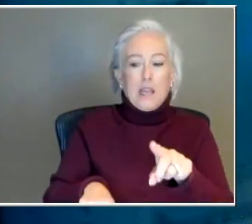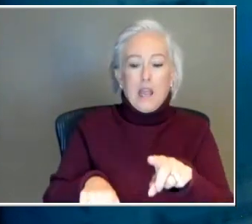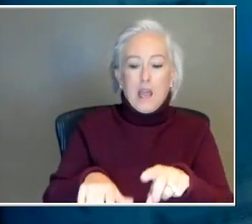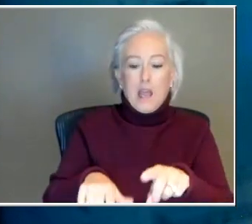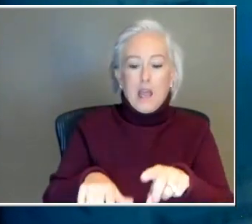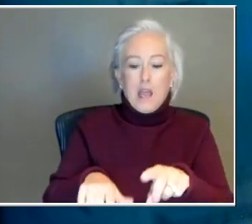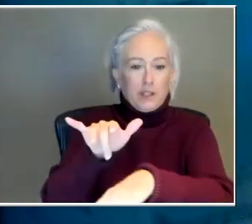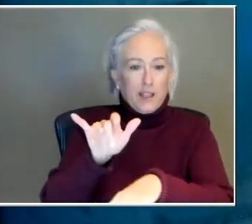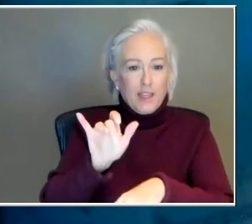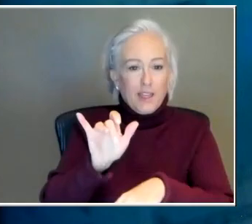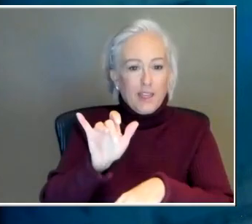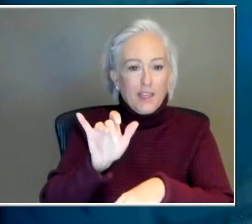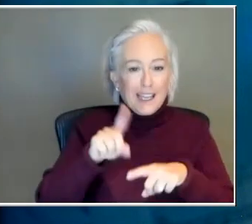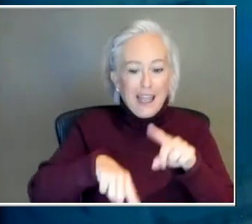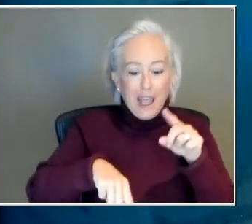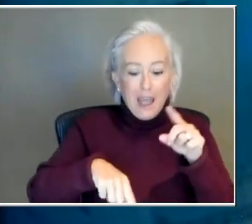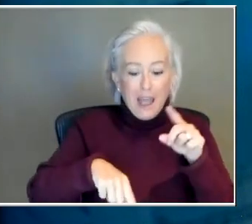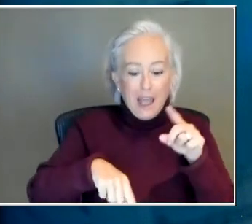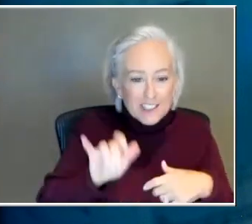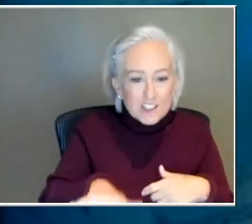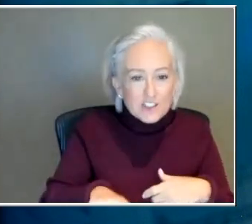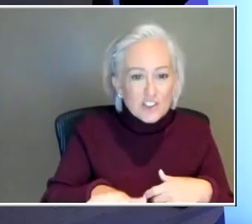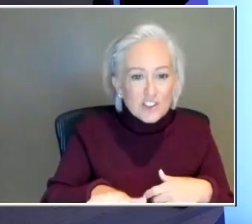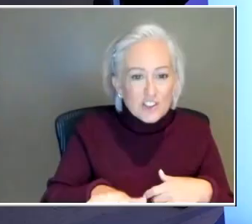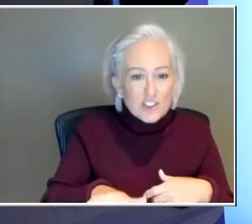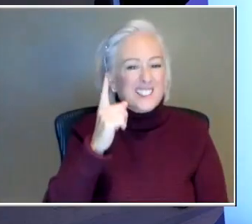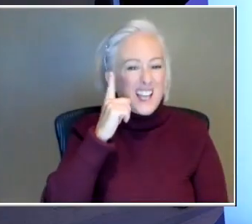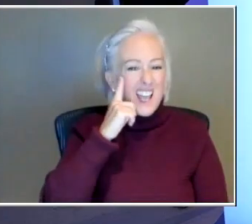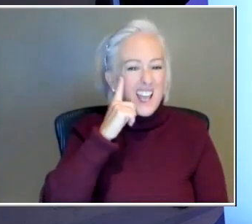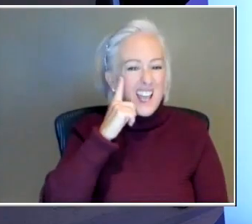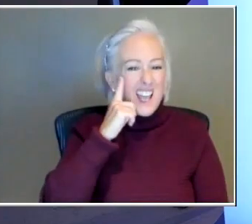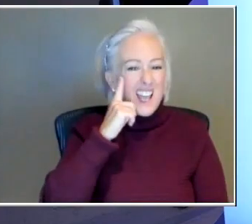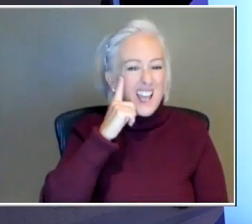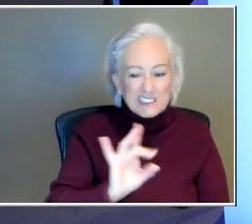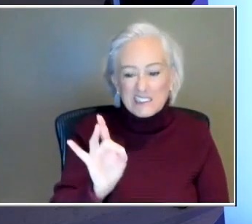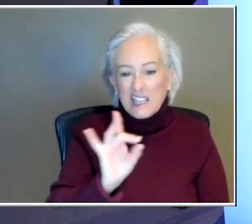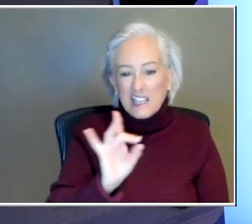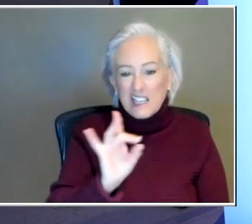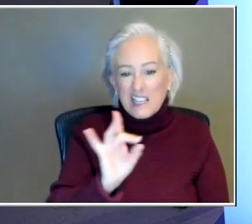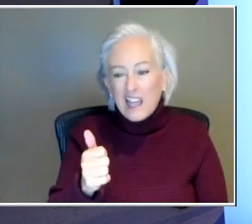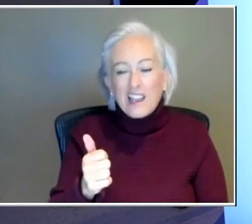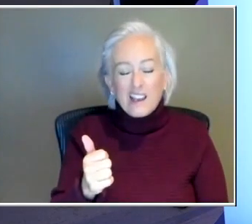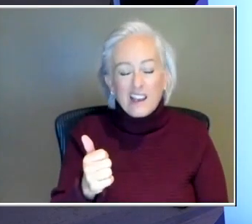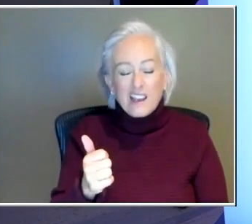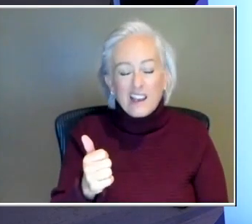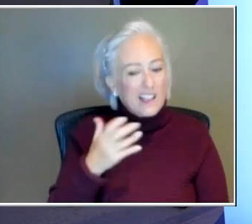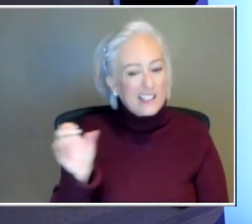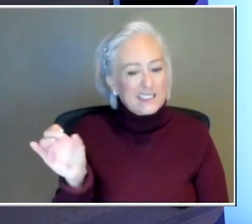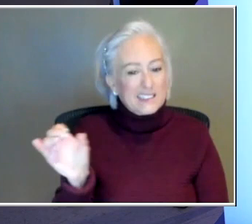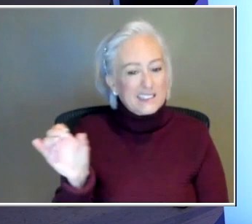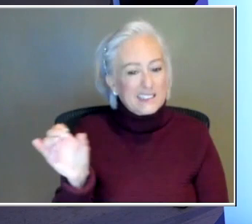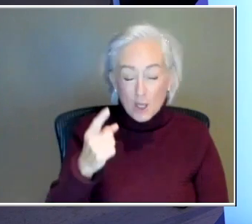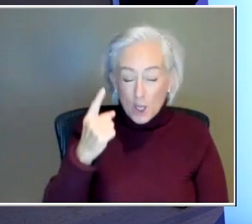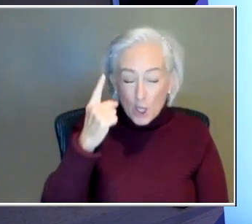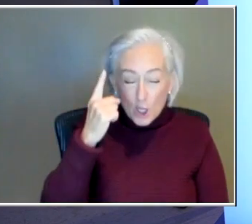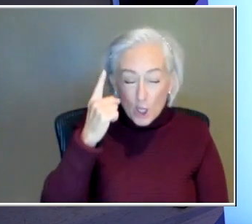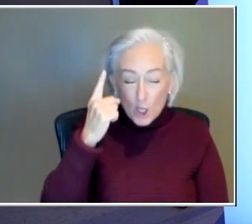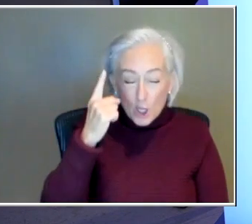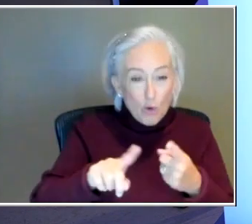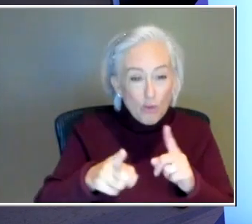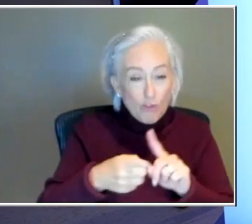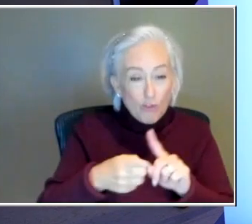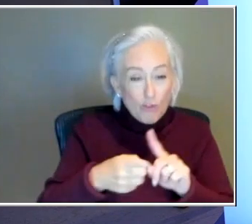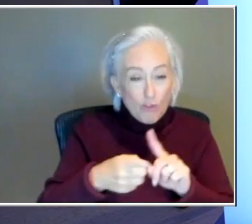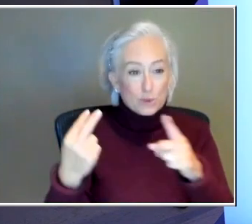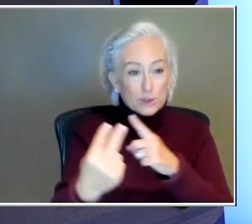8 or 10 or 12-year-old. Right. Yeah. Right. Yeah. Is that kind of how you were feeling and thinking about that? Did their perception change over time, or did you just get a new group of friends that